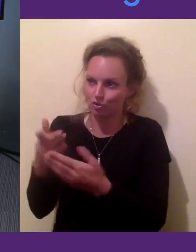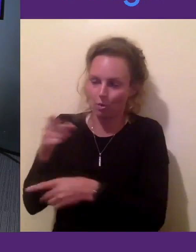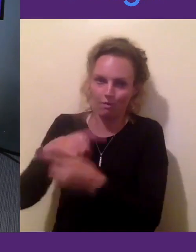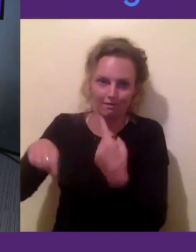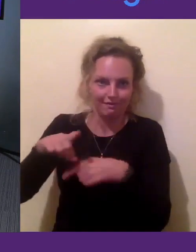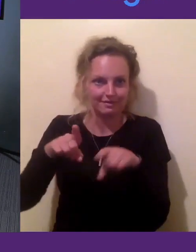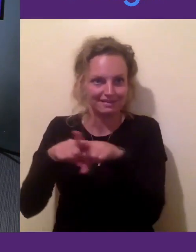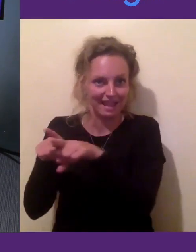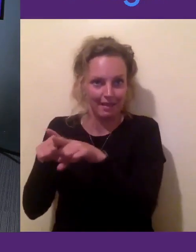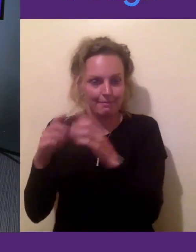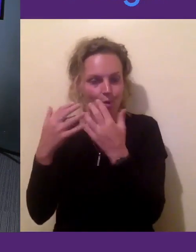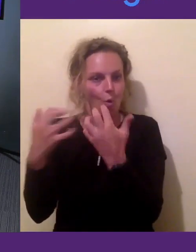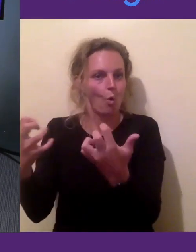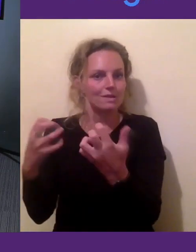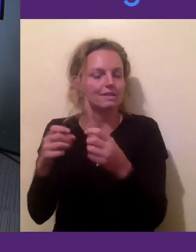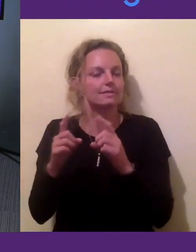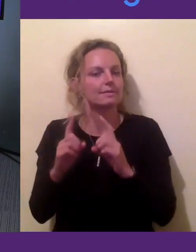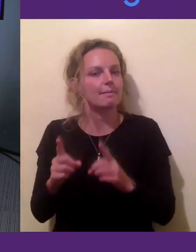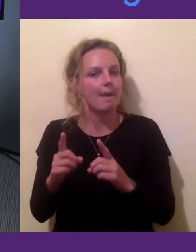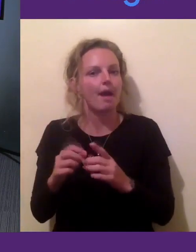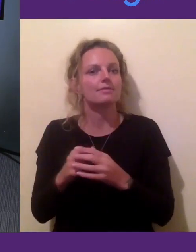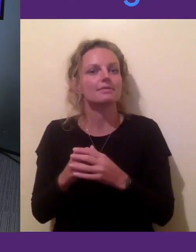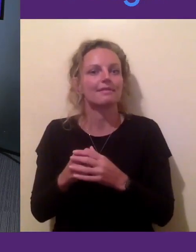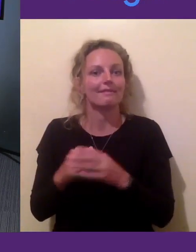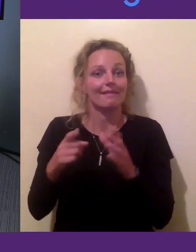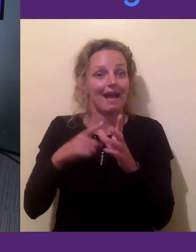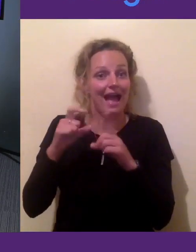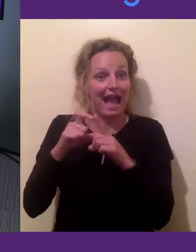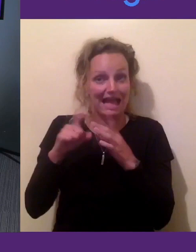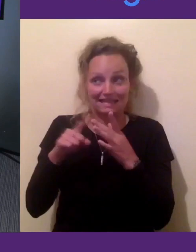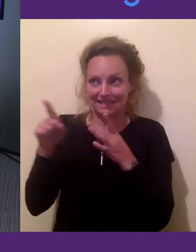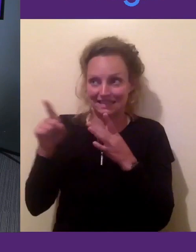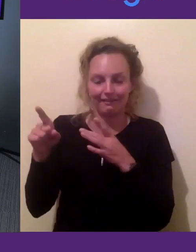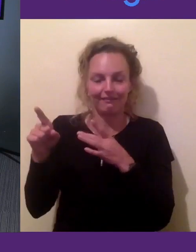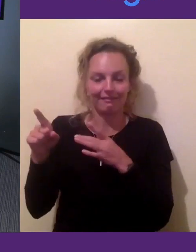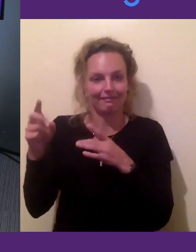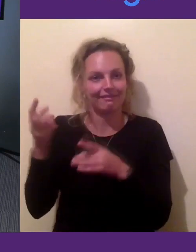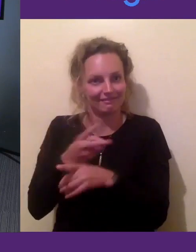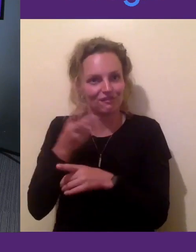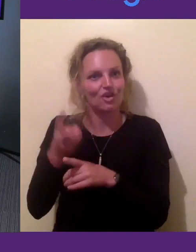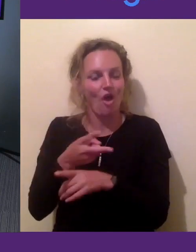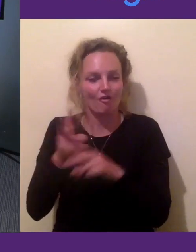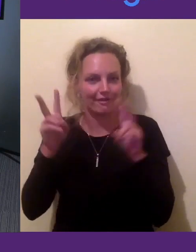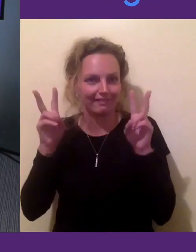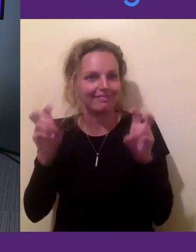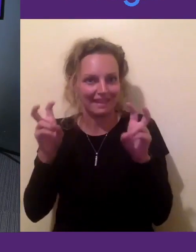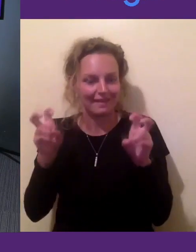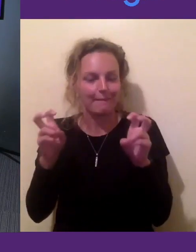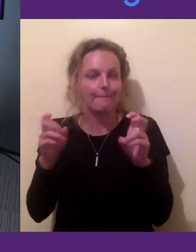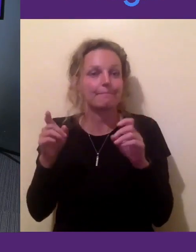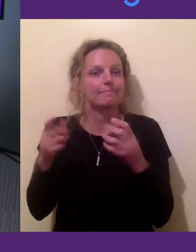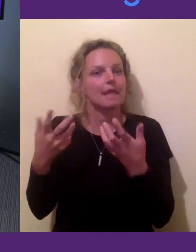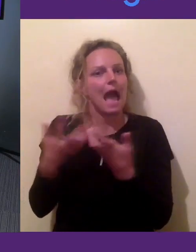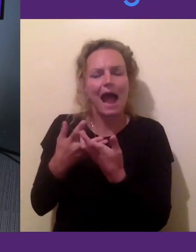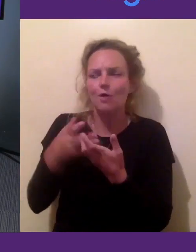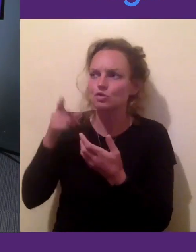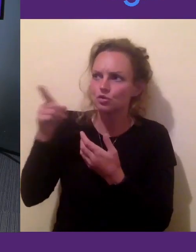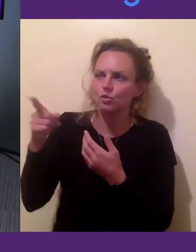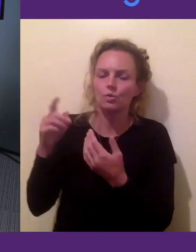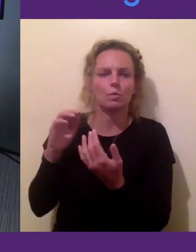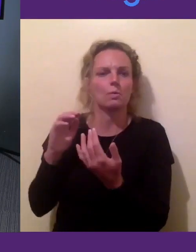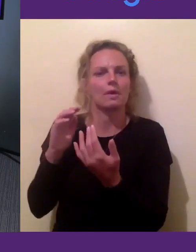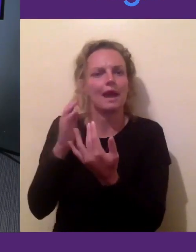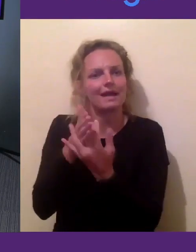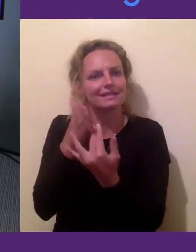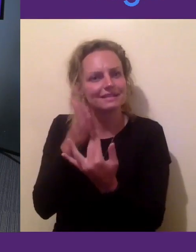beyond Addy, it sounds like Addy is a recurring theme here. How do you get accessibility onto the front